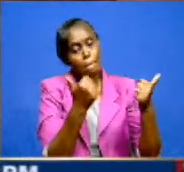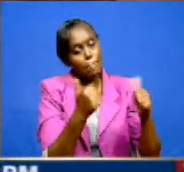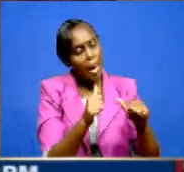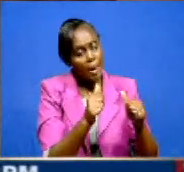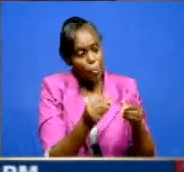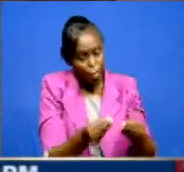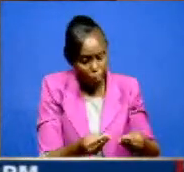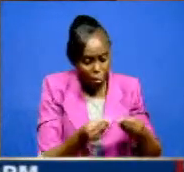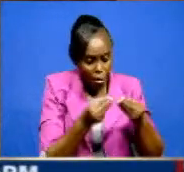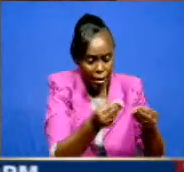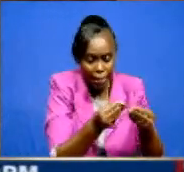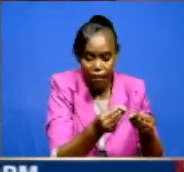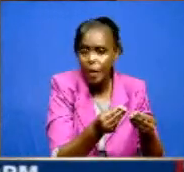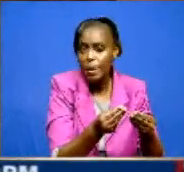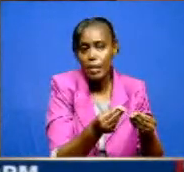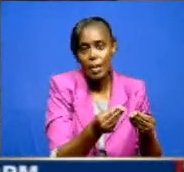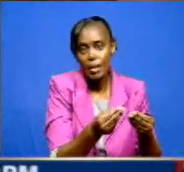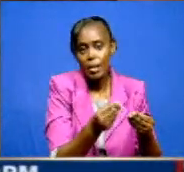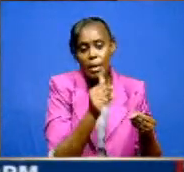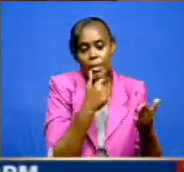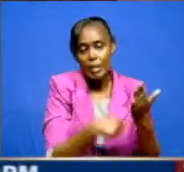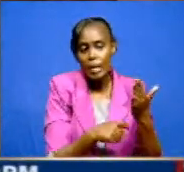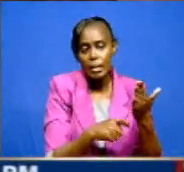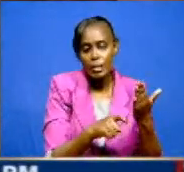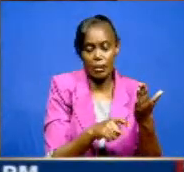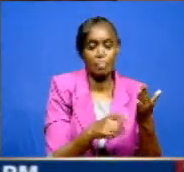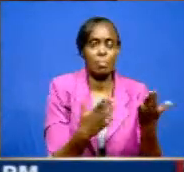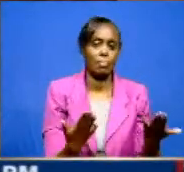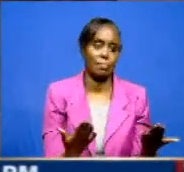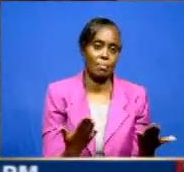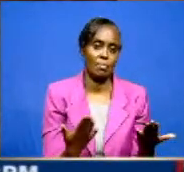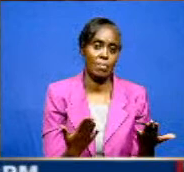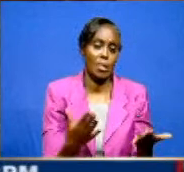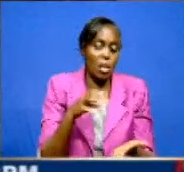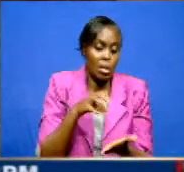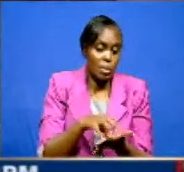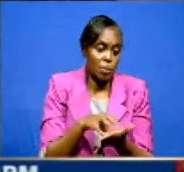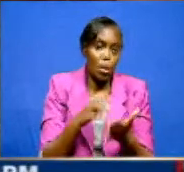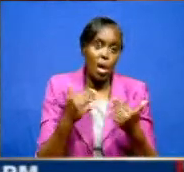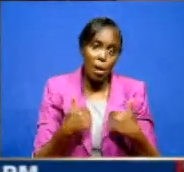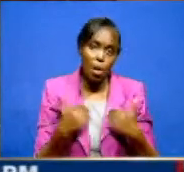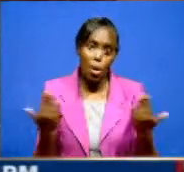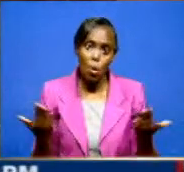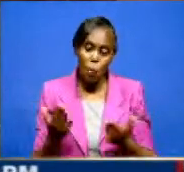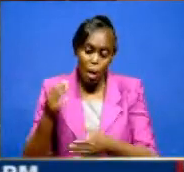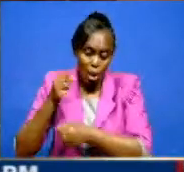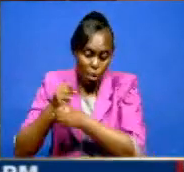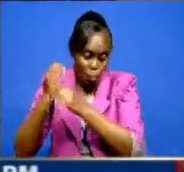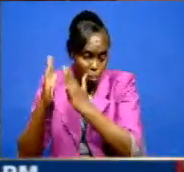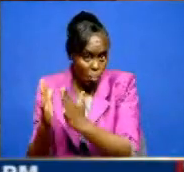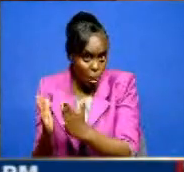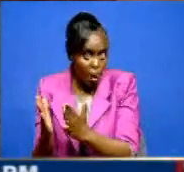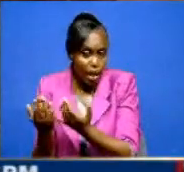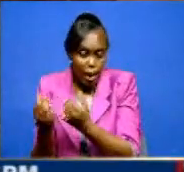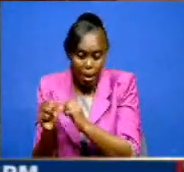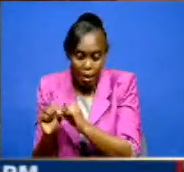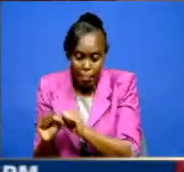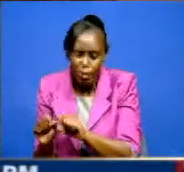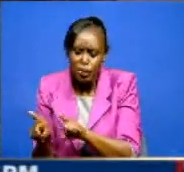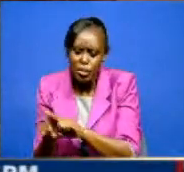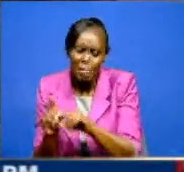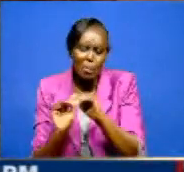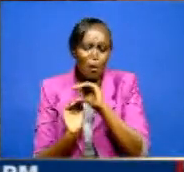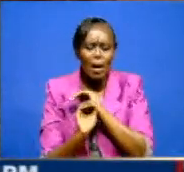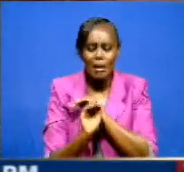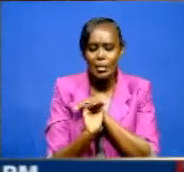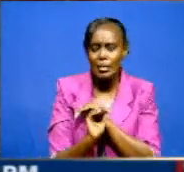been transmitted. Mr. Speaker, we have instances where employees cannot even